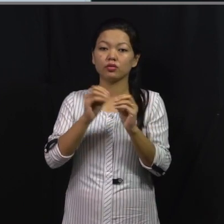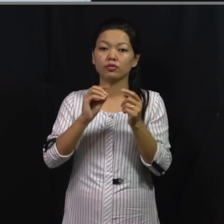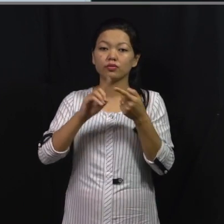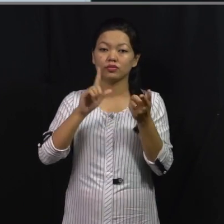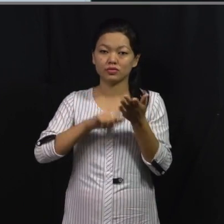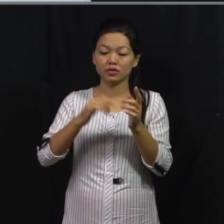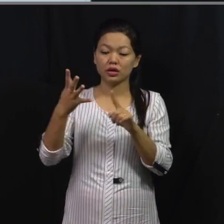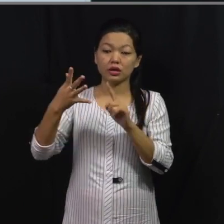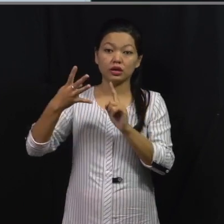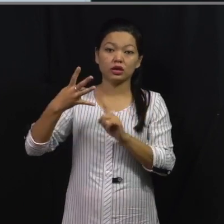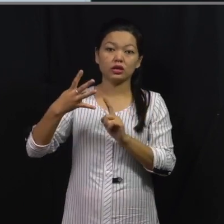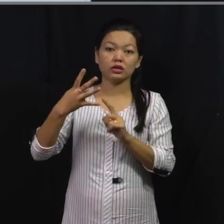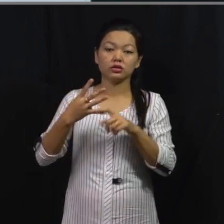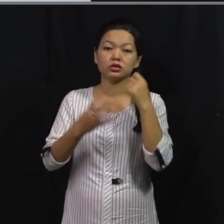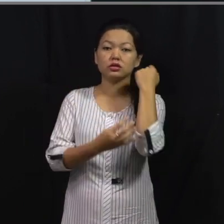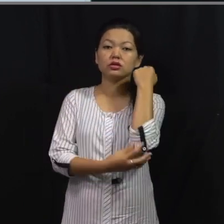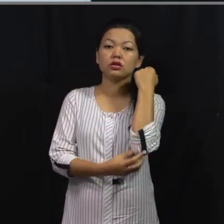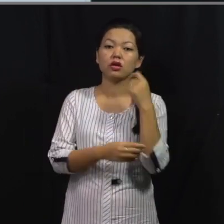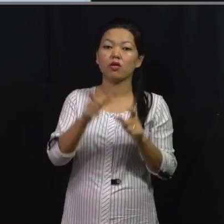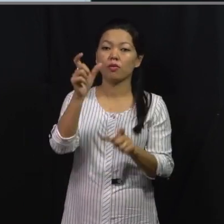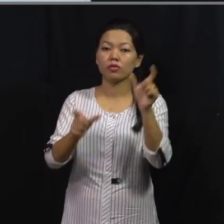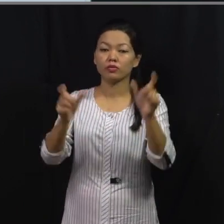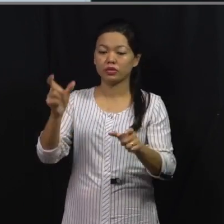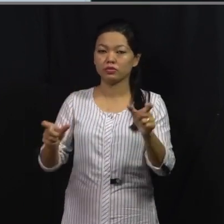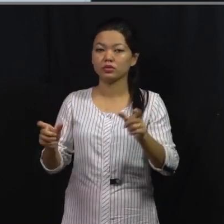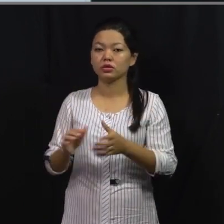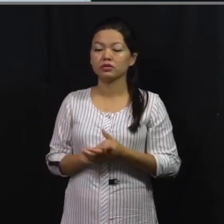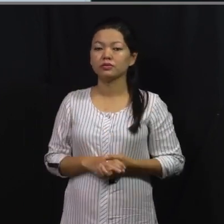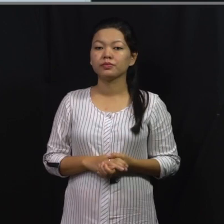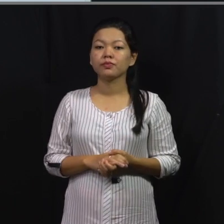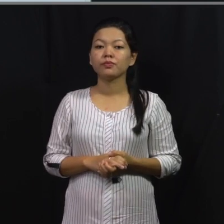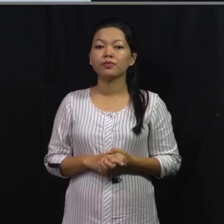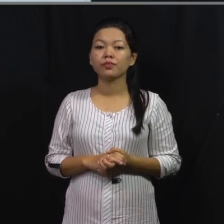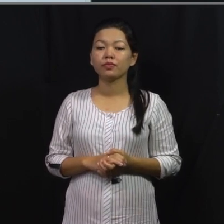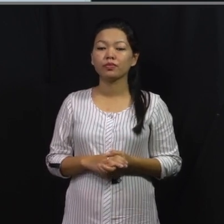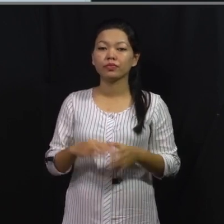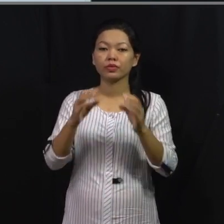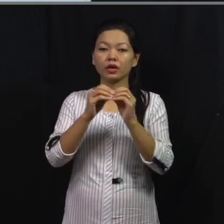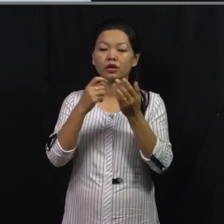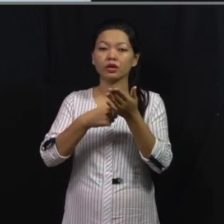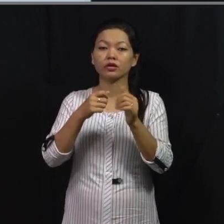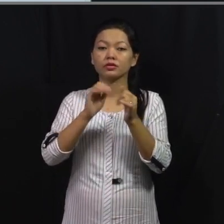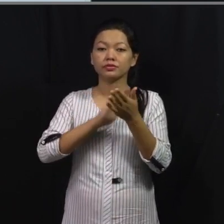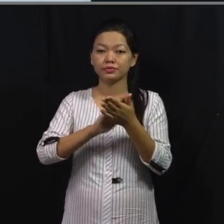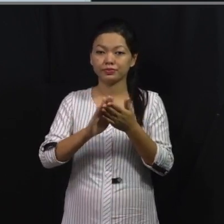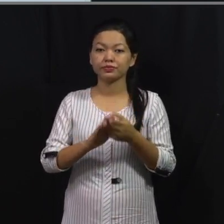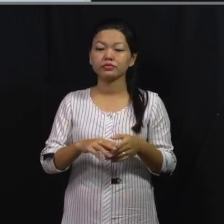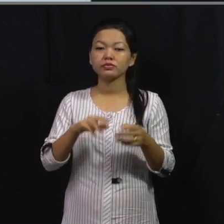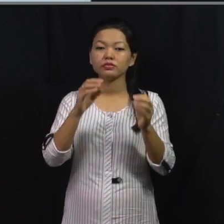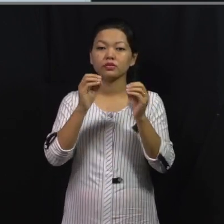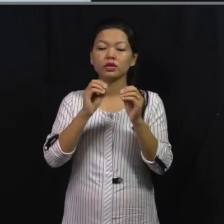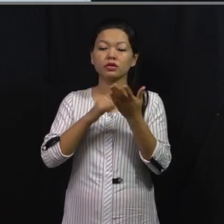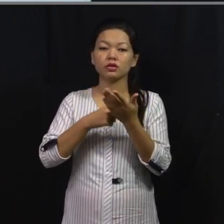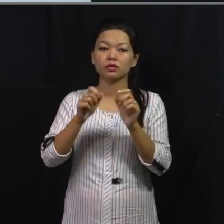the society. So in that way, their social ranking has also been given: Brahmin, Kshatriya, Vaishya, and